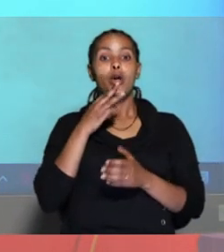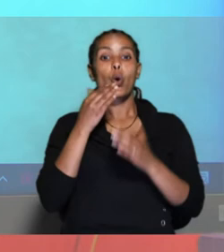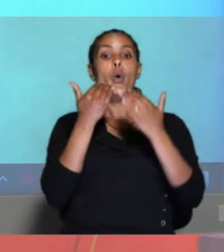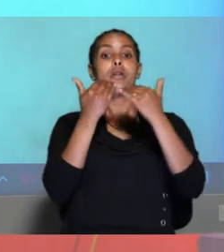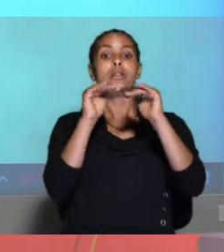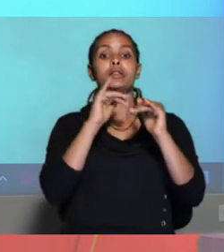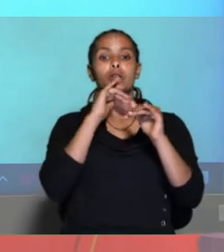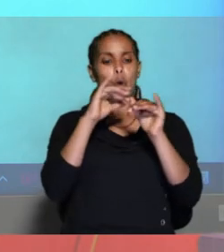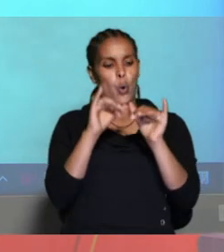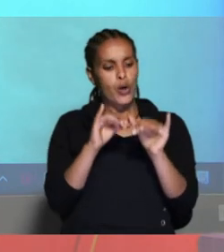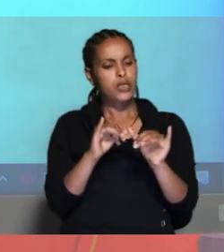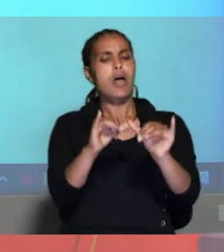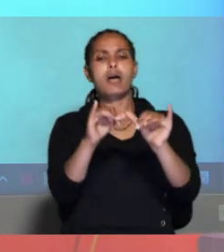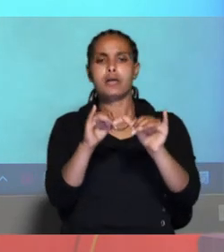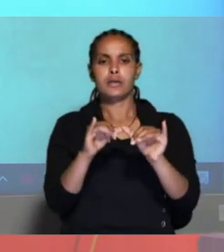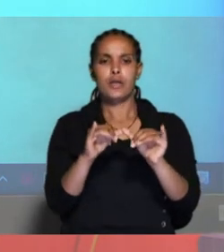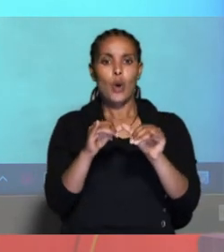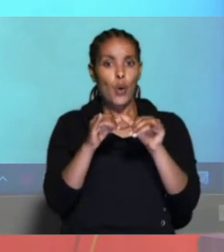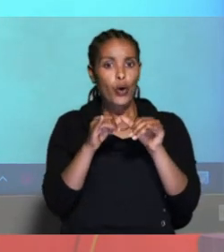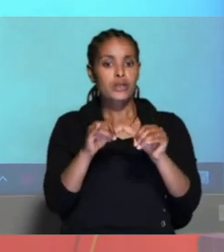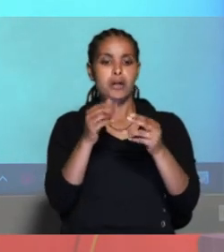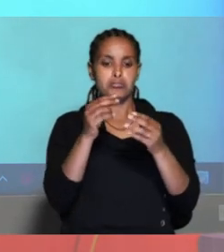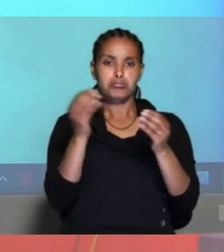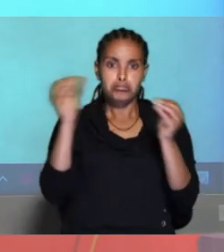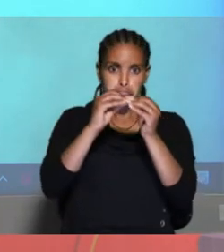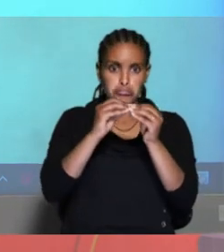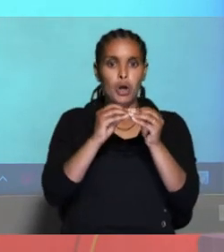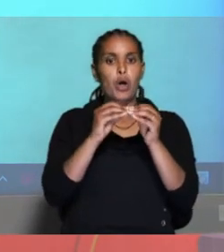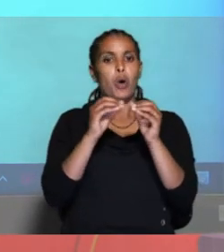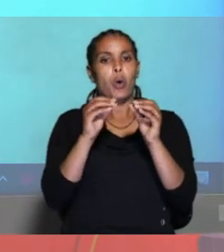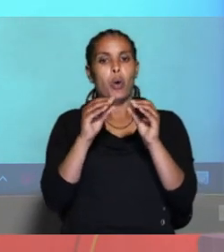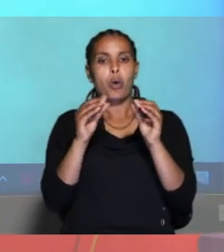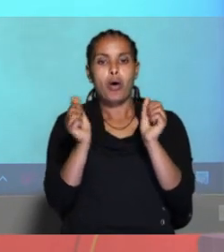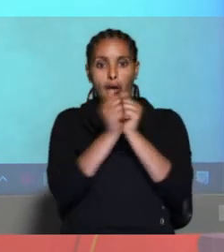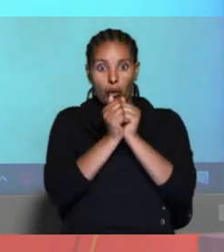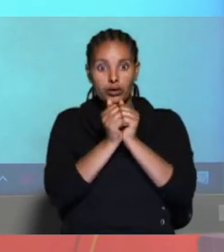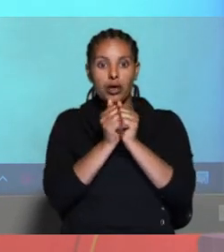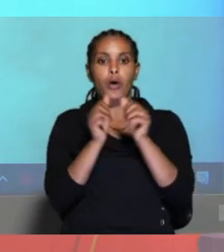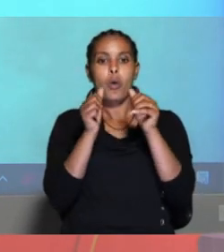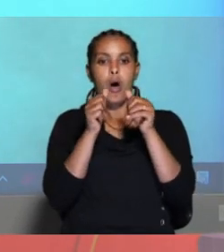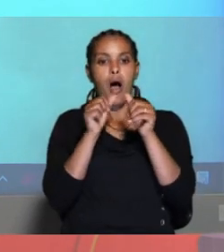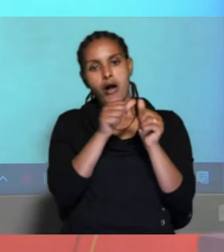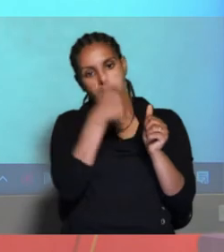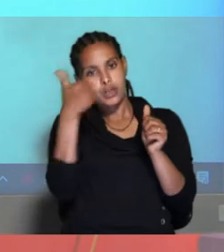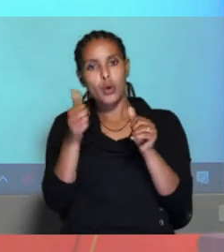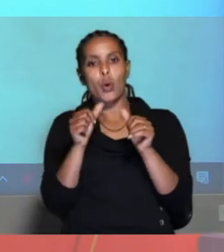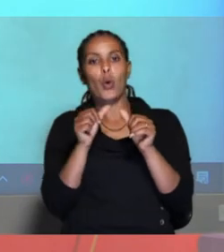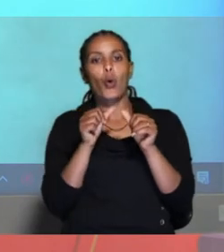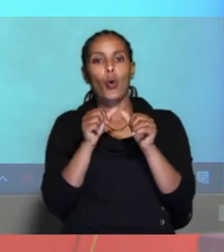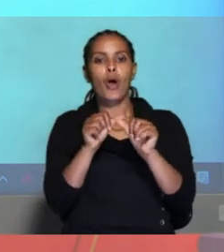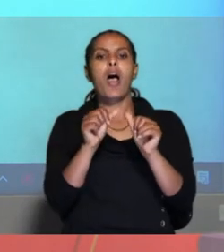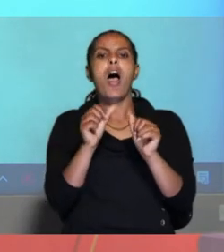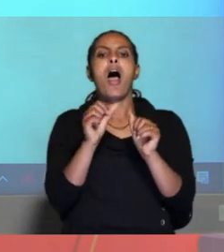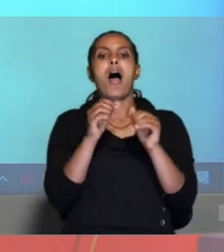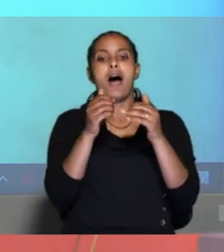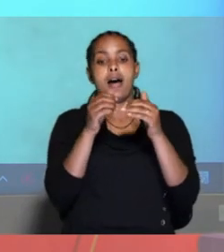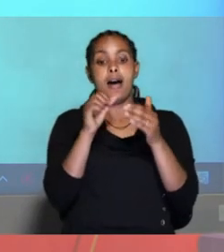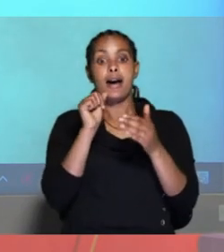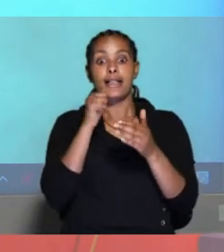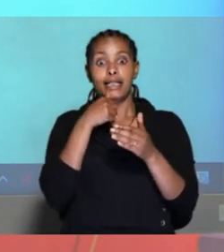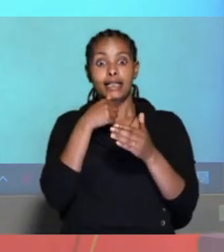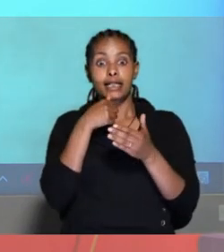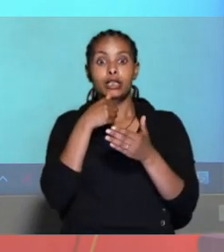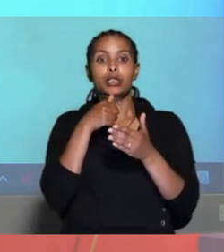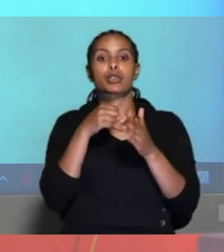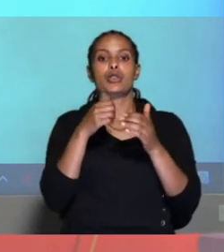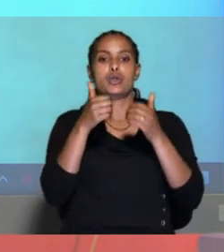concentration is constant. Constant times constant gives you another constant, which is known as acid dissociation constant,